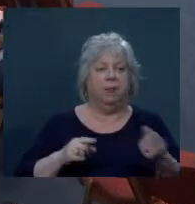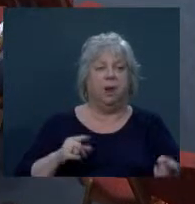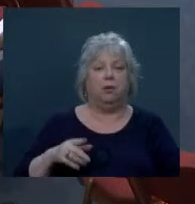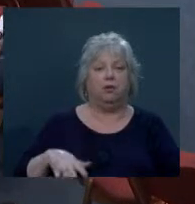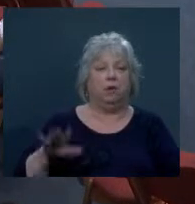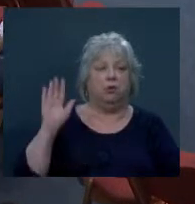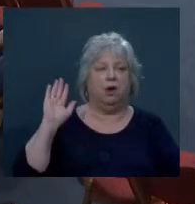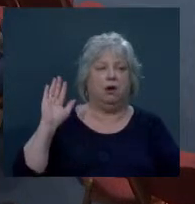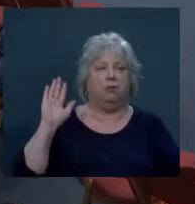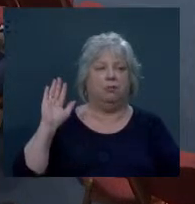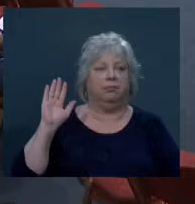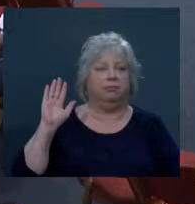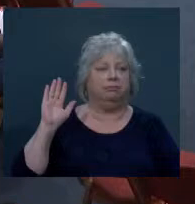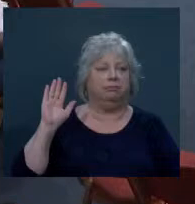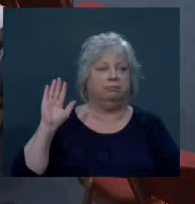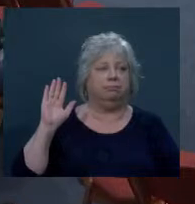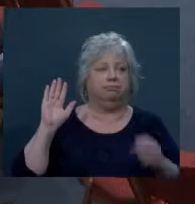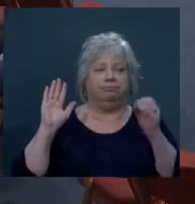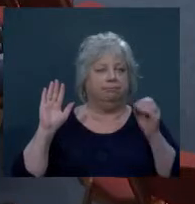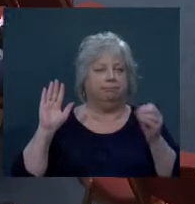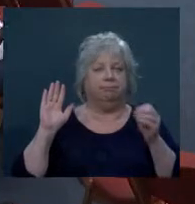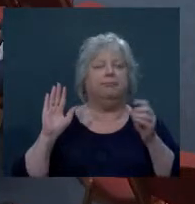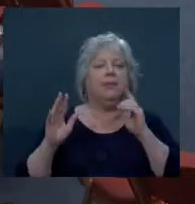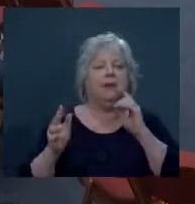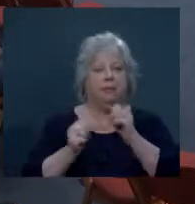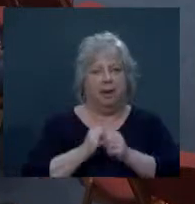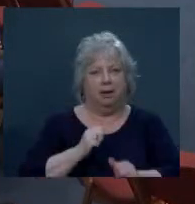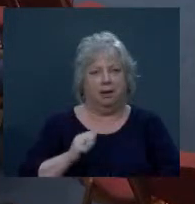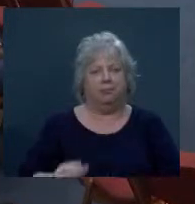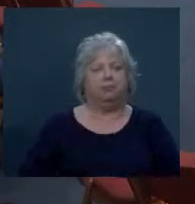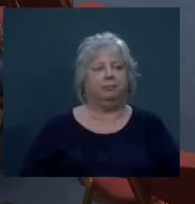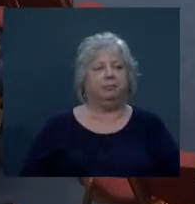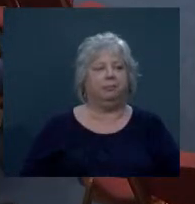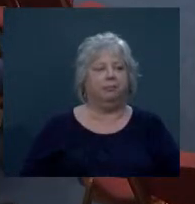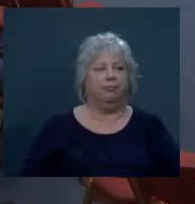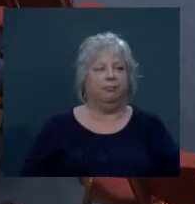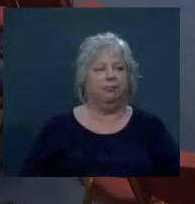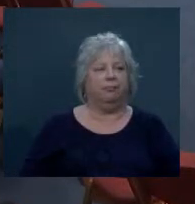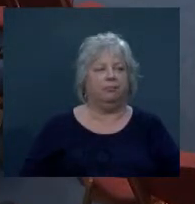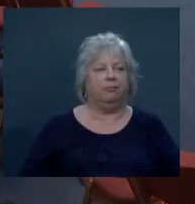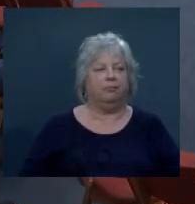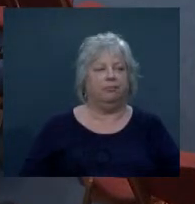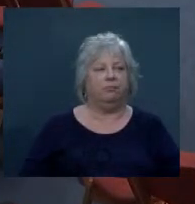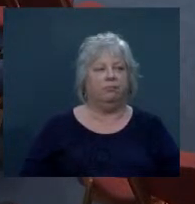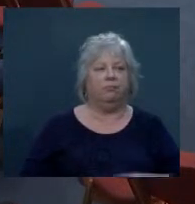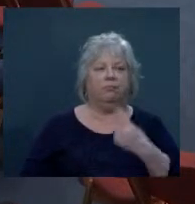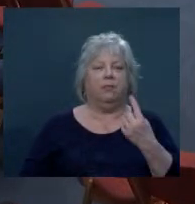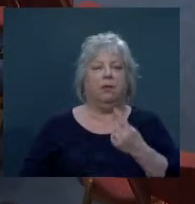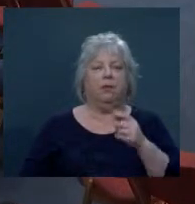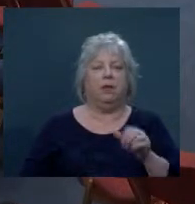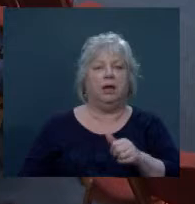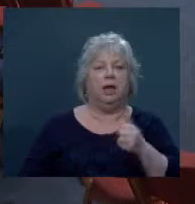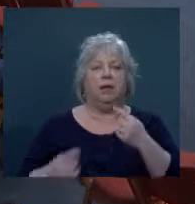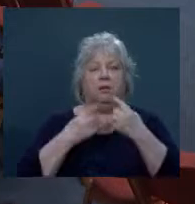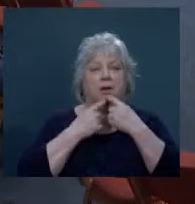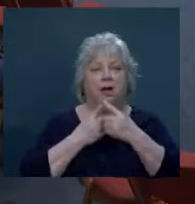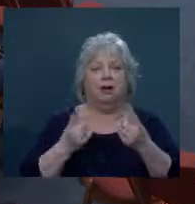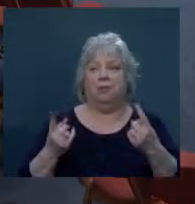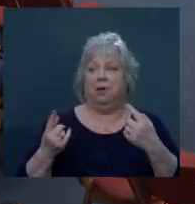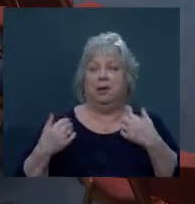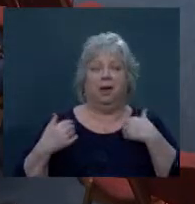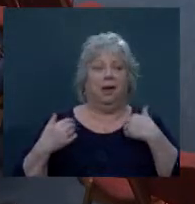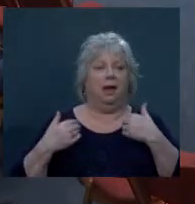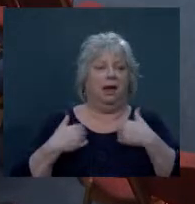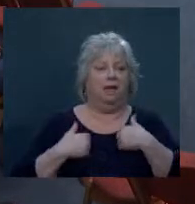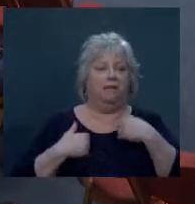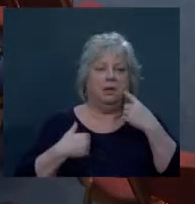Those opposed, same sign. Consent agenda passes. The only other announcement that I would make